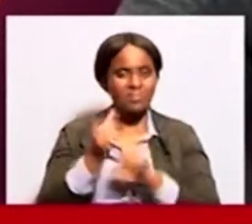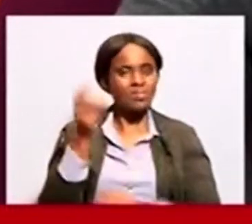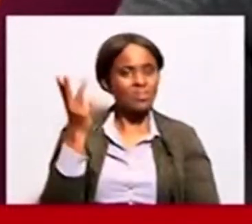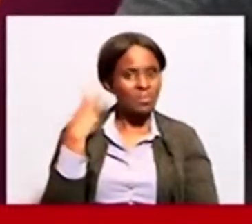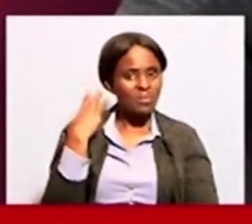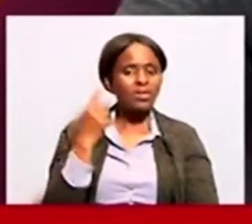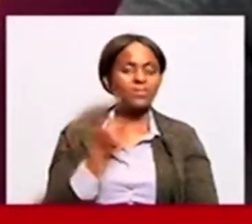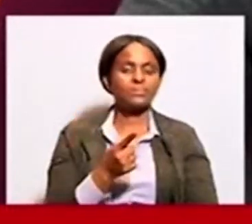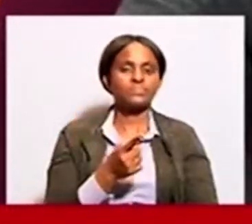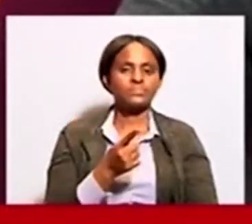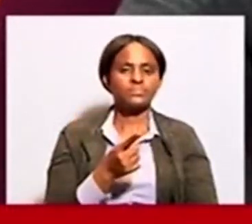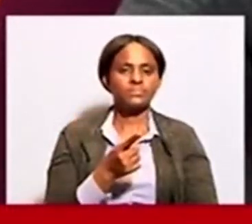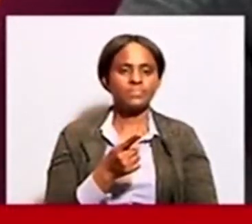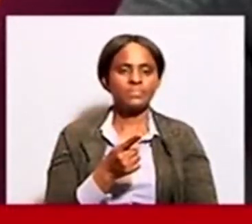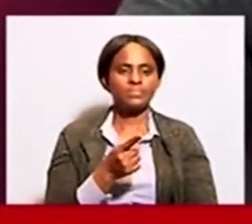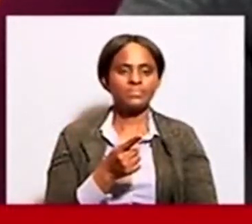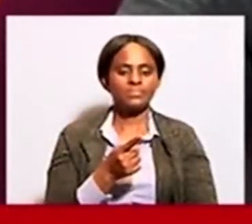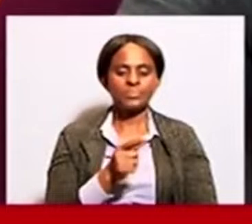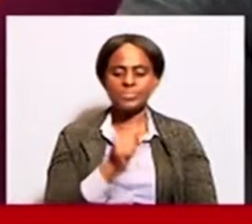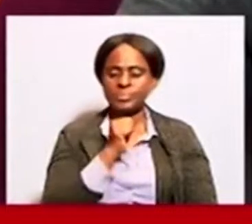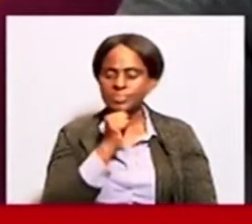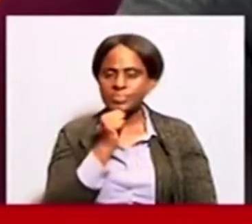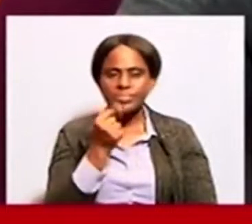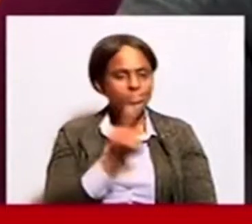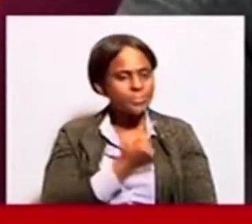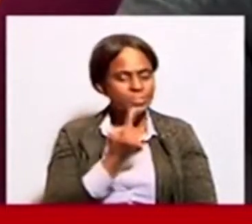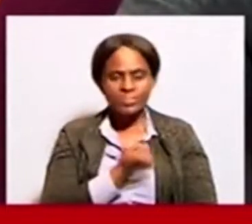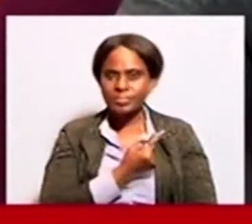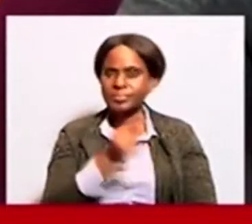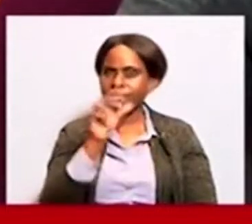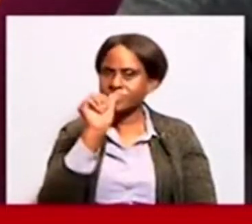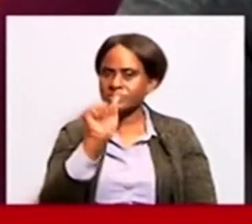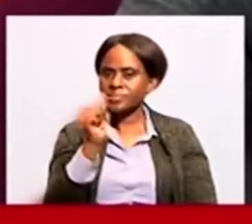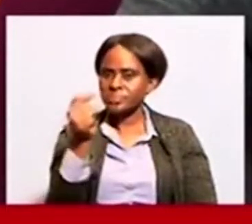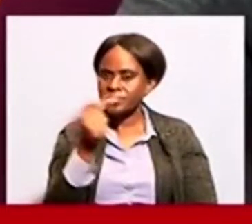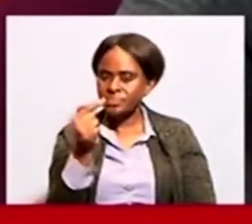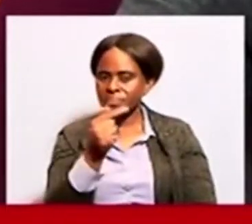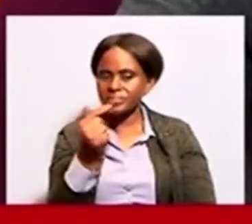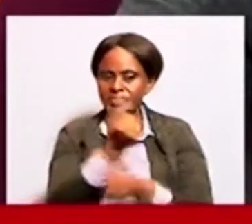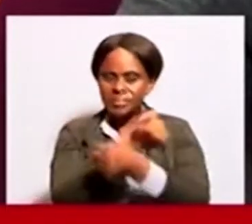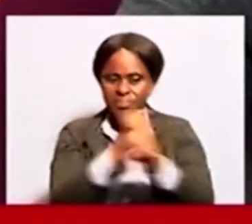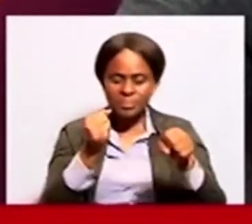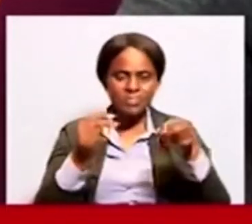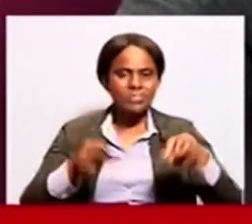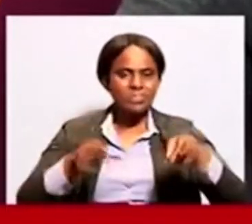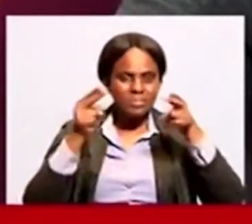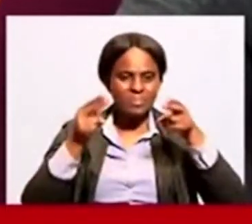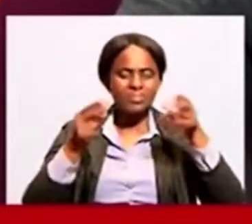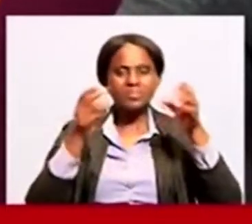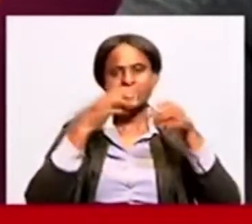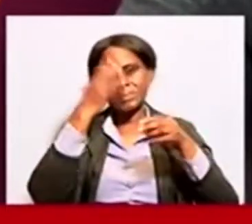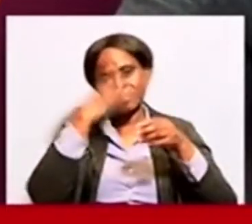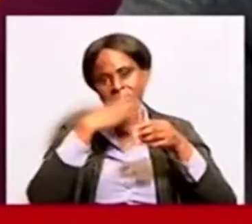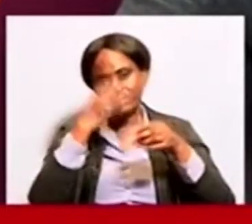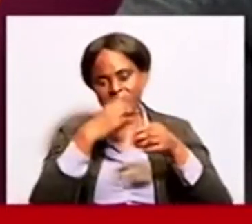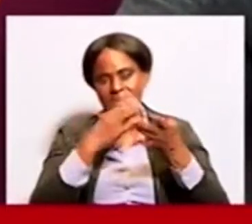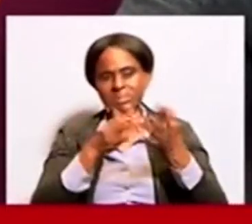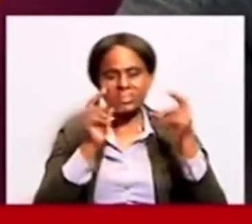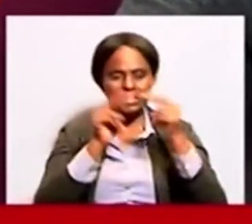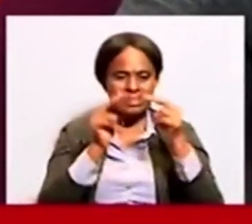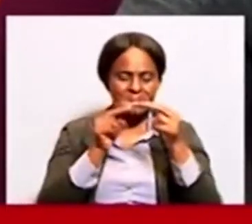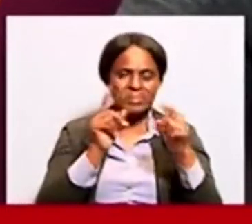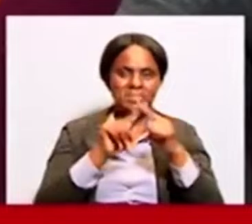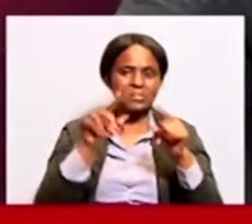that instead of Attorney General handling high-value contracts, Attorney General